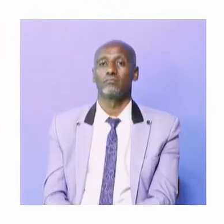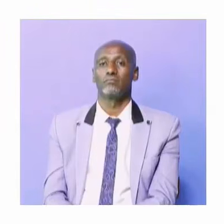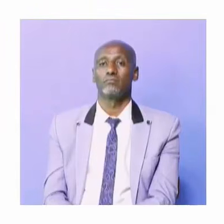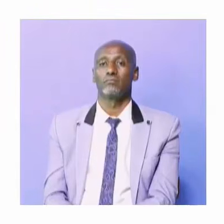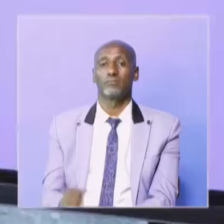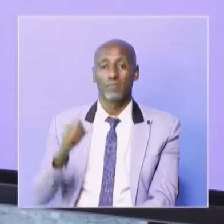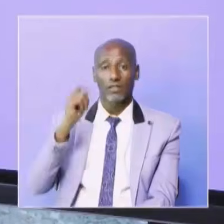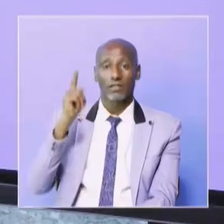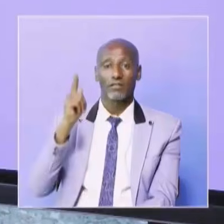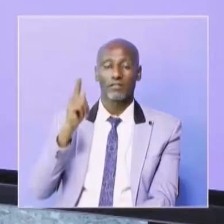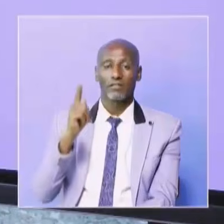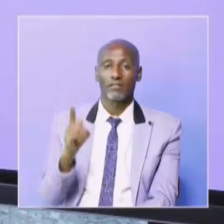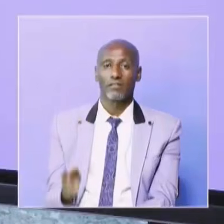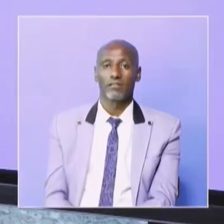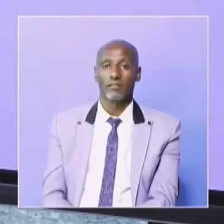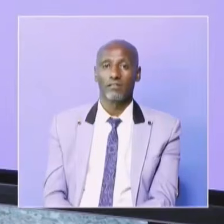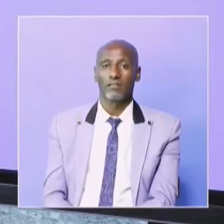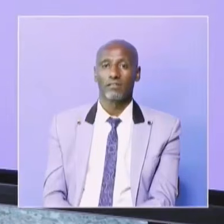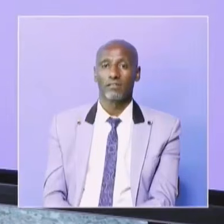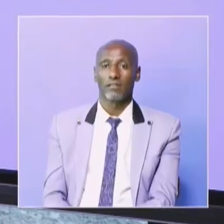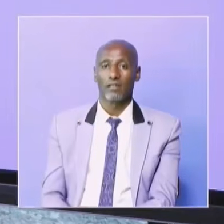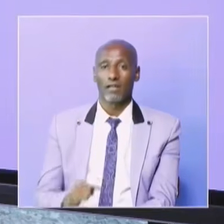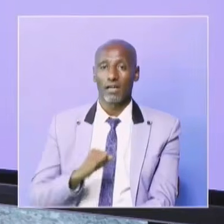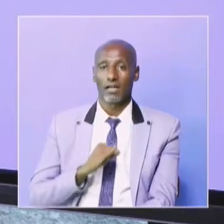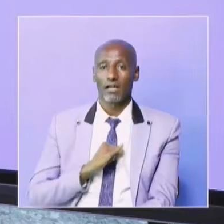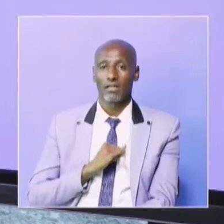Okay? Or look, I am now talking, right?